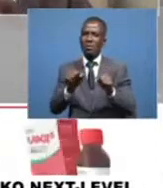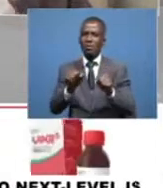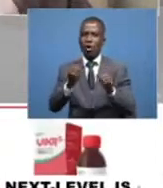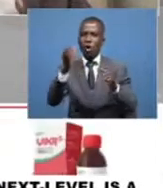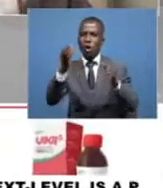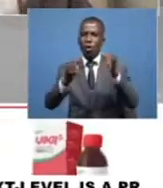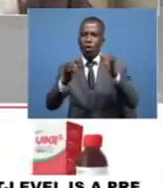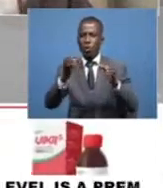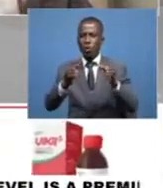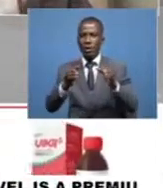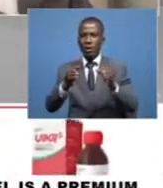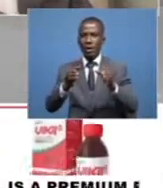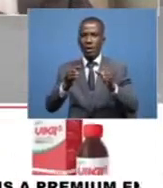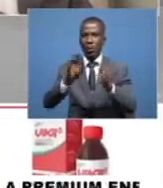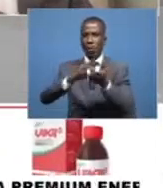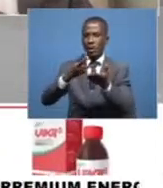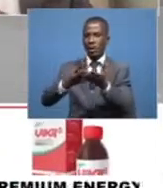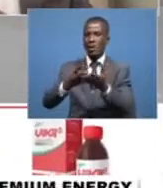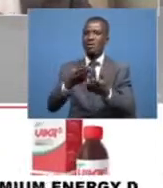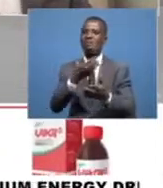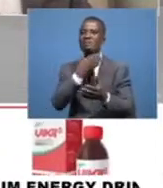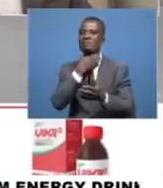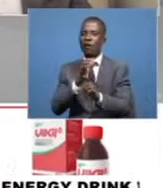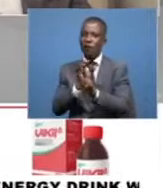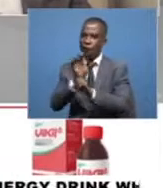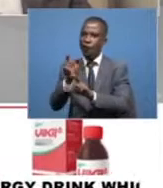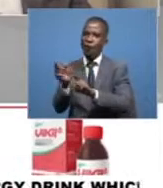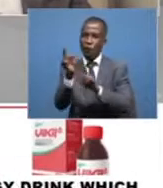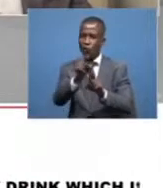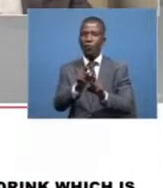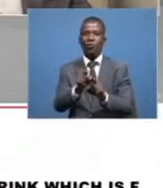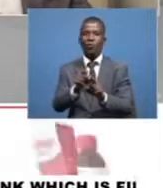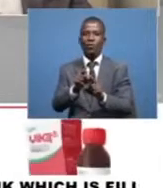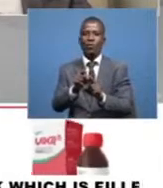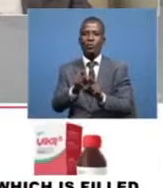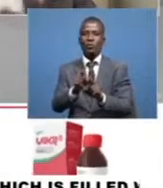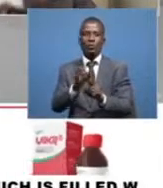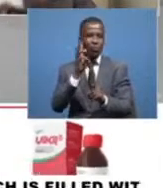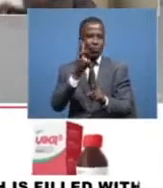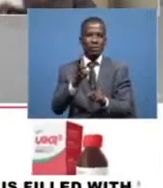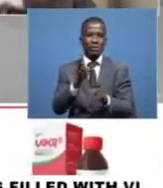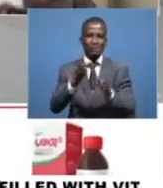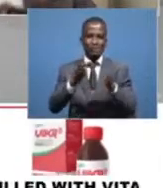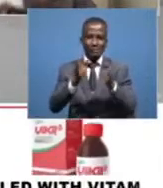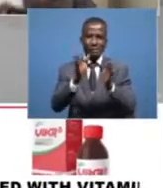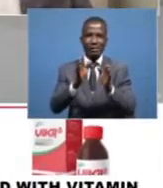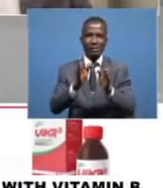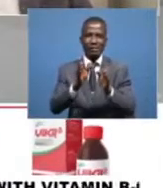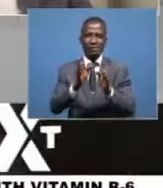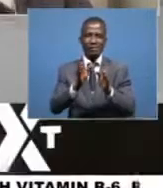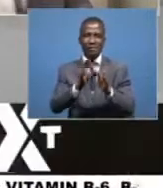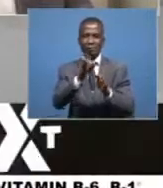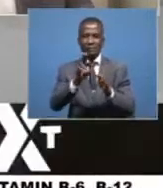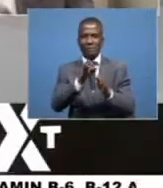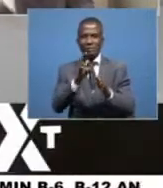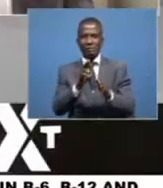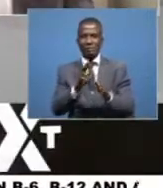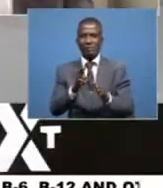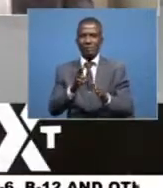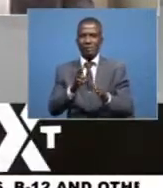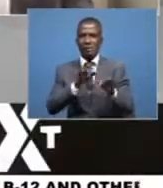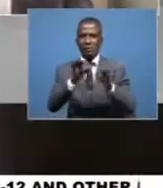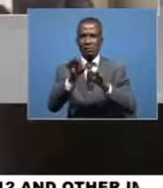court to summon a witness or witnesses either on its own, so the court will exercise its power suo motu, or upon